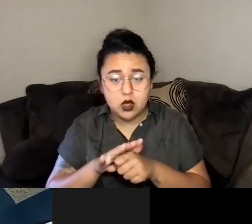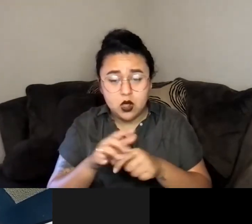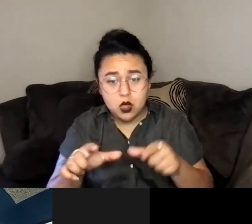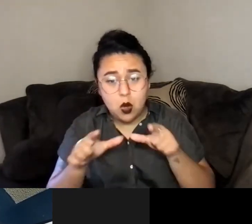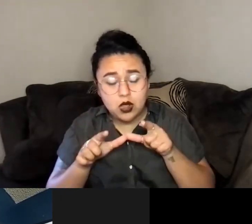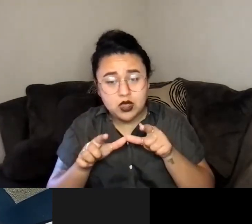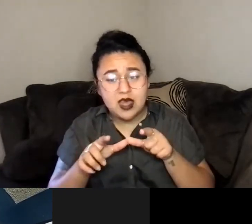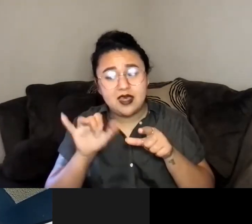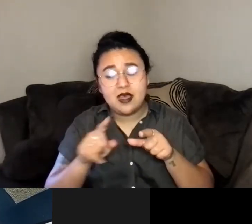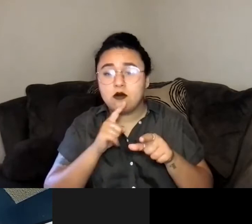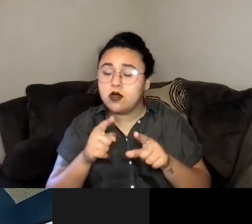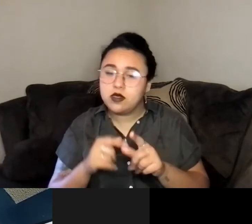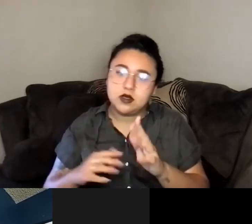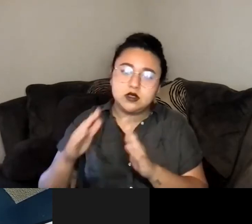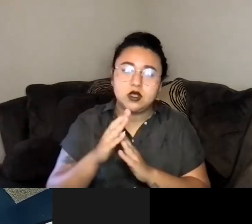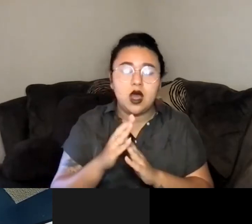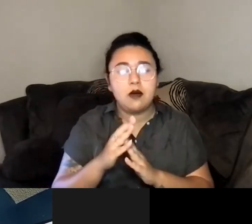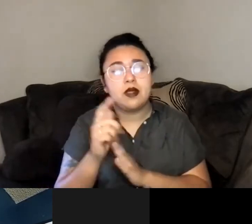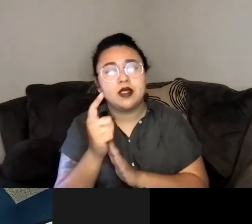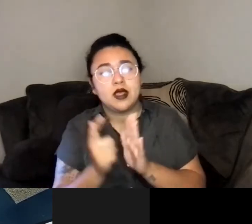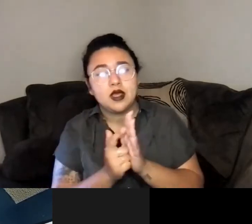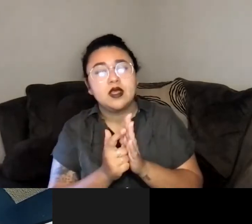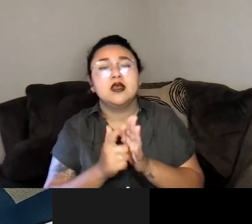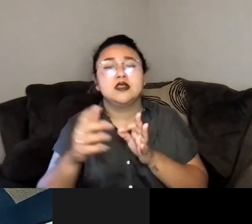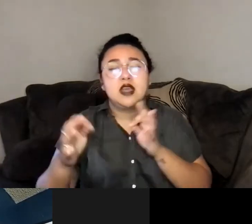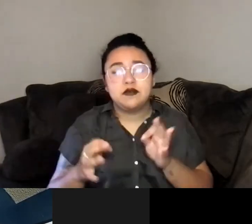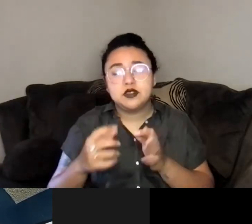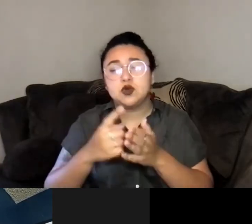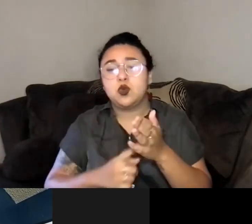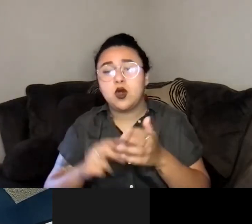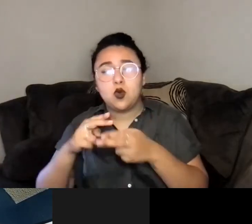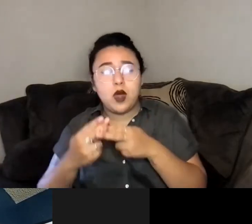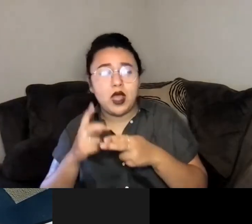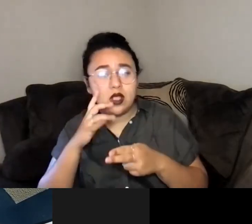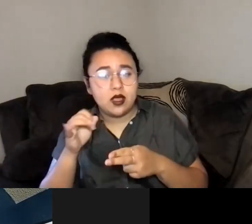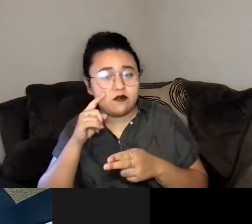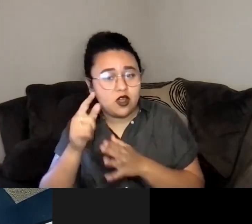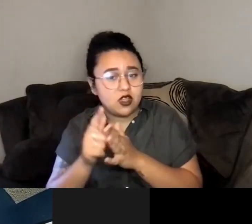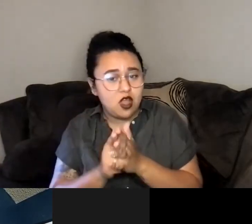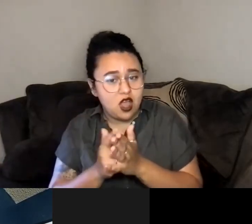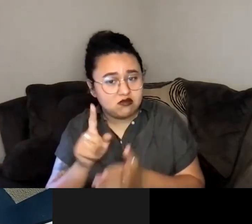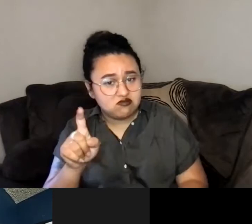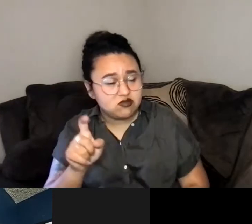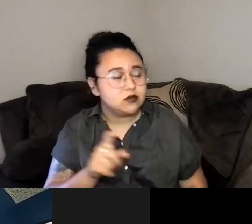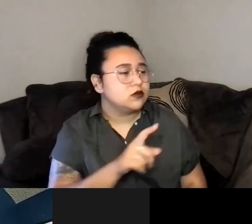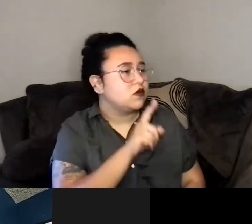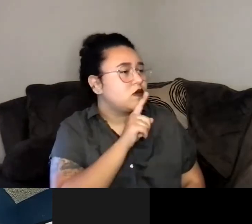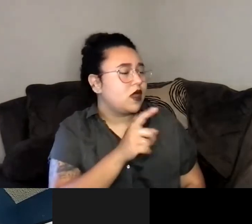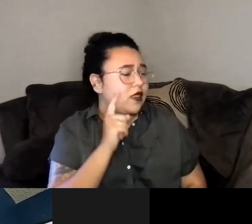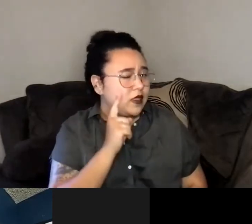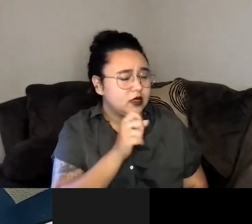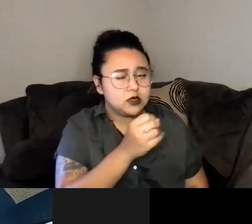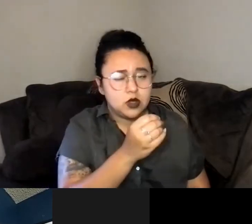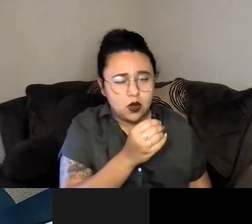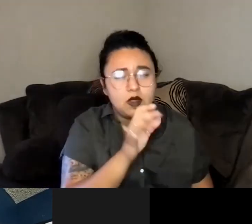of the legal definition of what weight is for a law like this? Yeah, I think my recollection, my belief is that that's taken